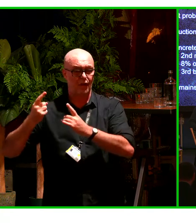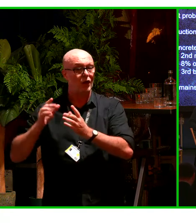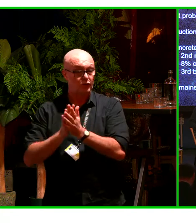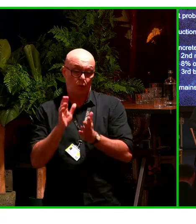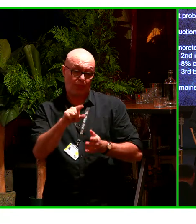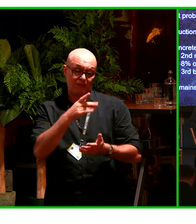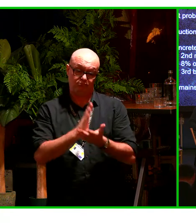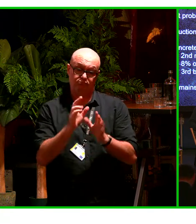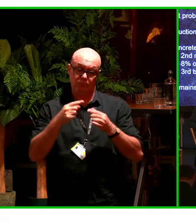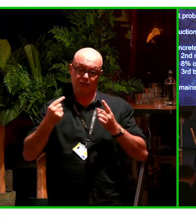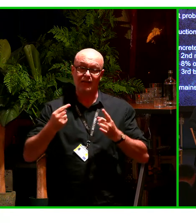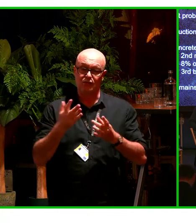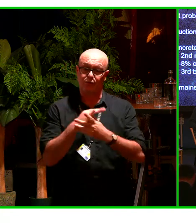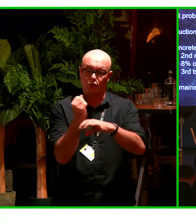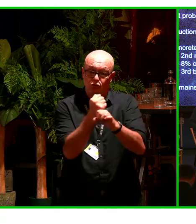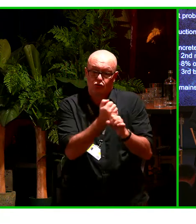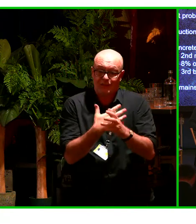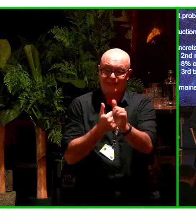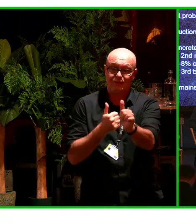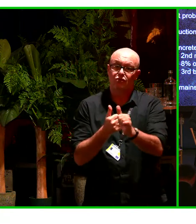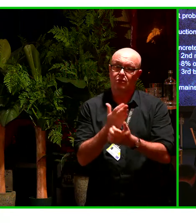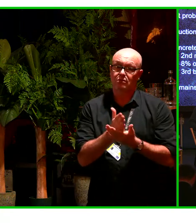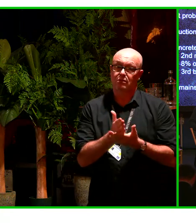challenge for the construction industry.